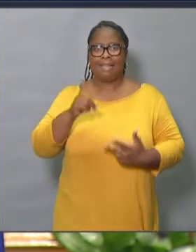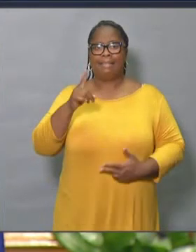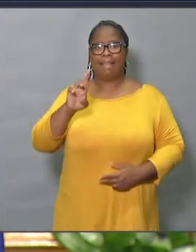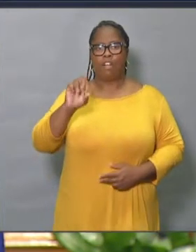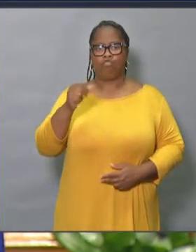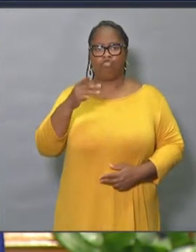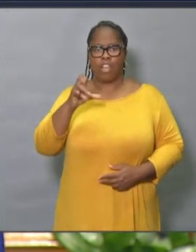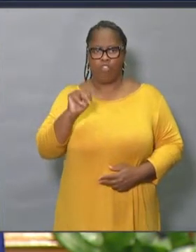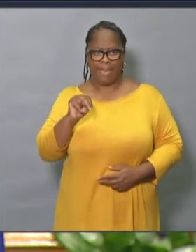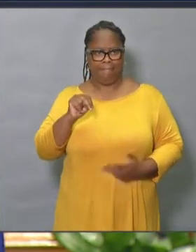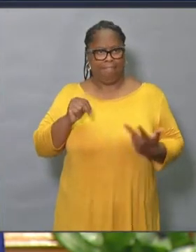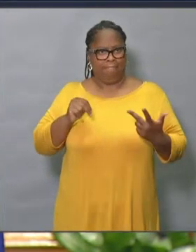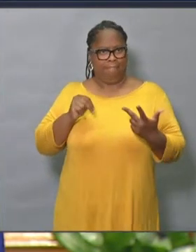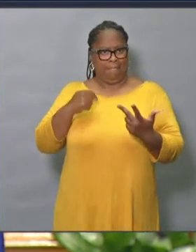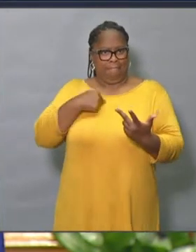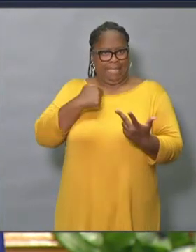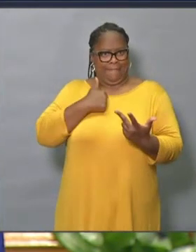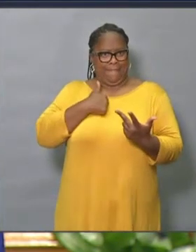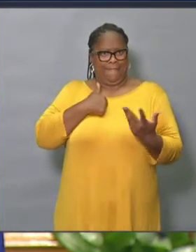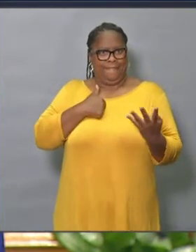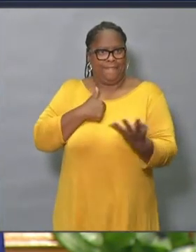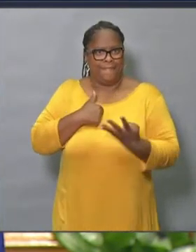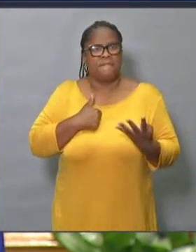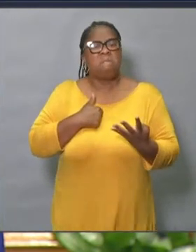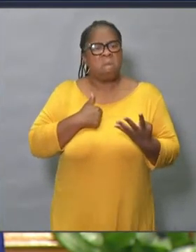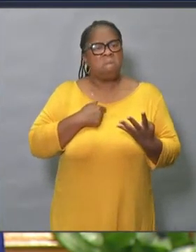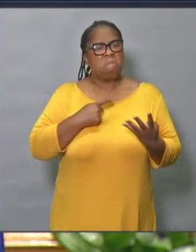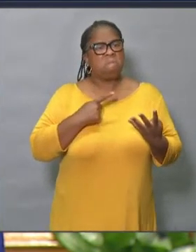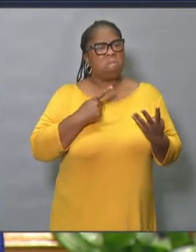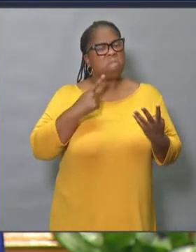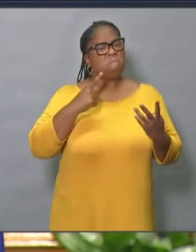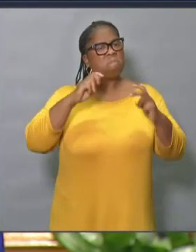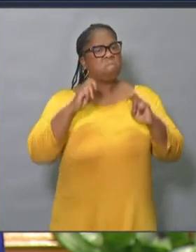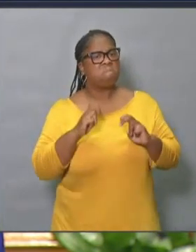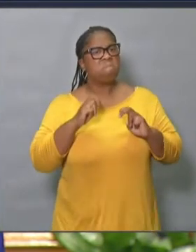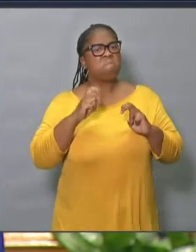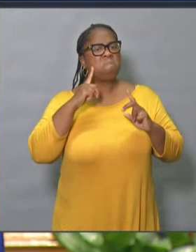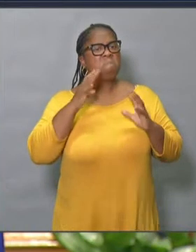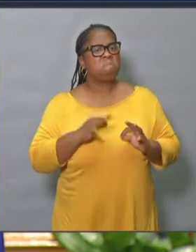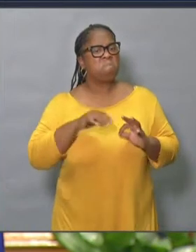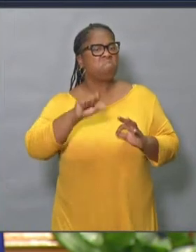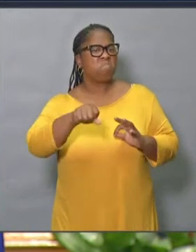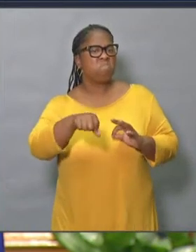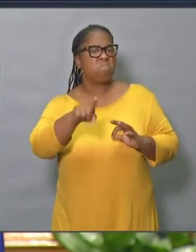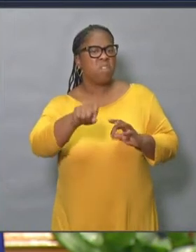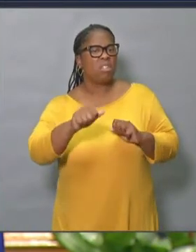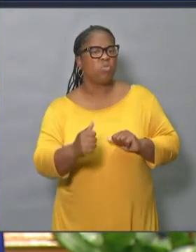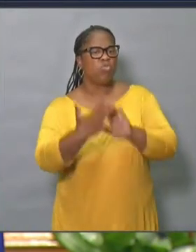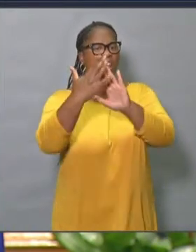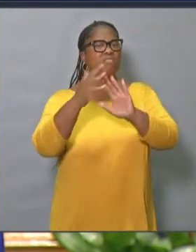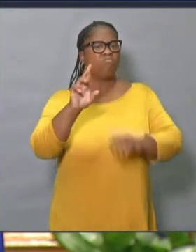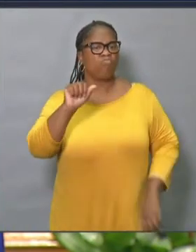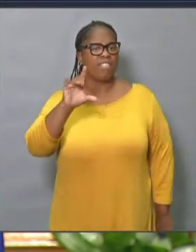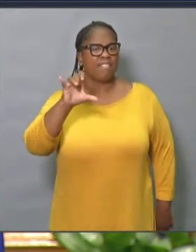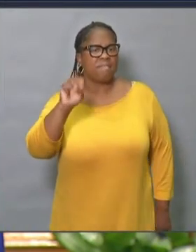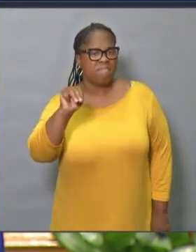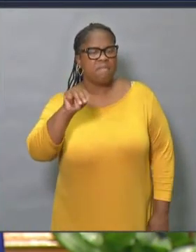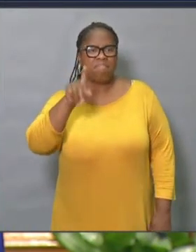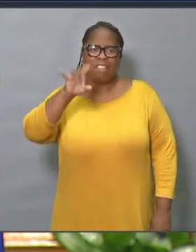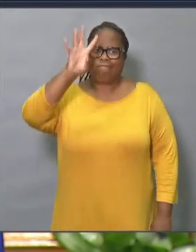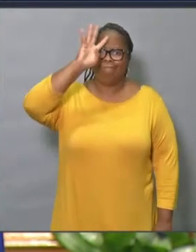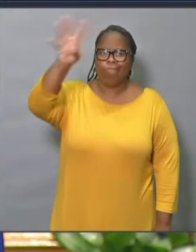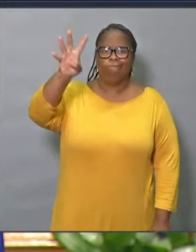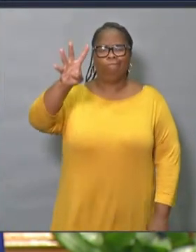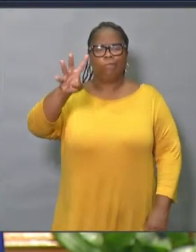the county to eliminate racism and to address to come up with